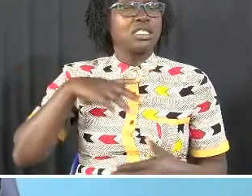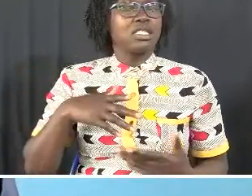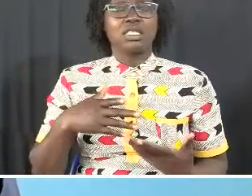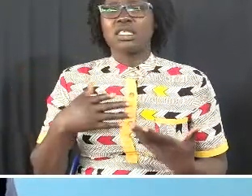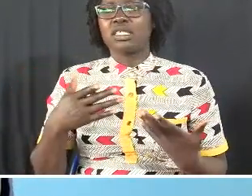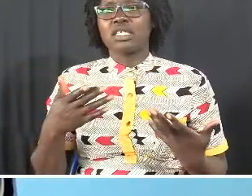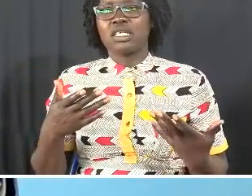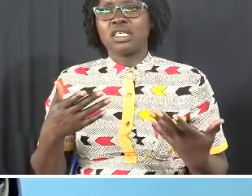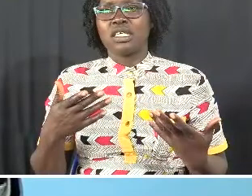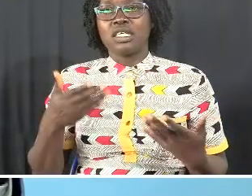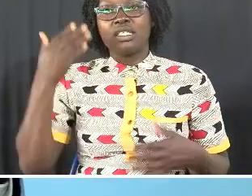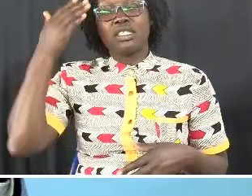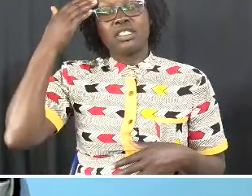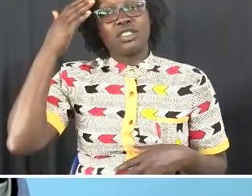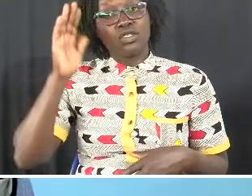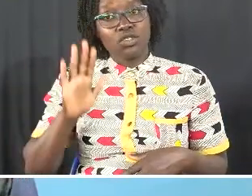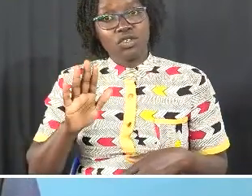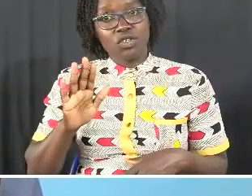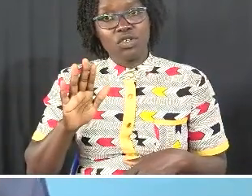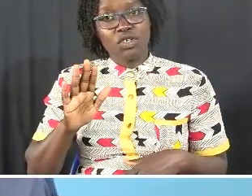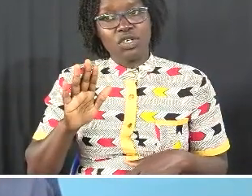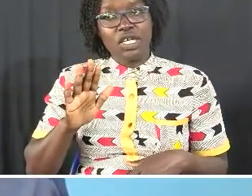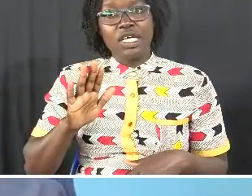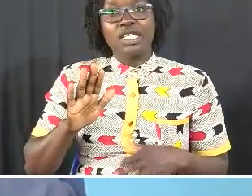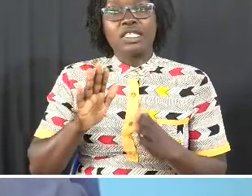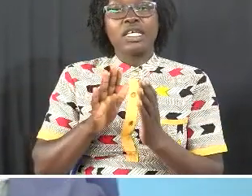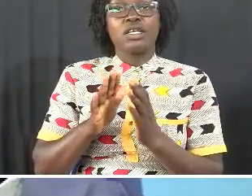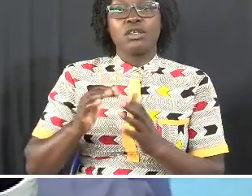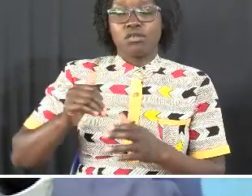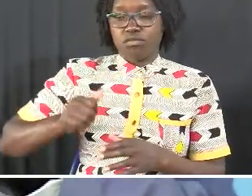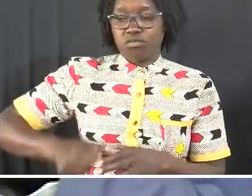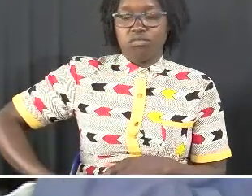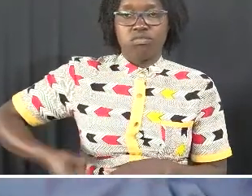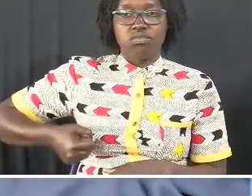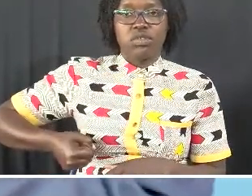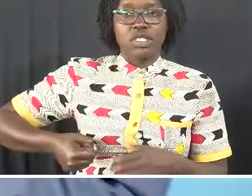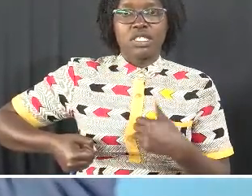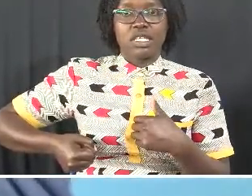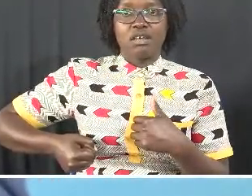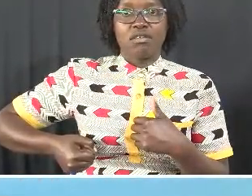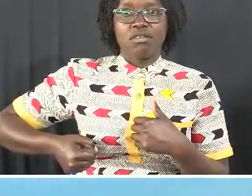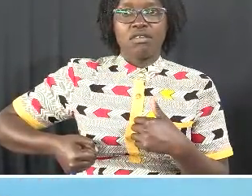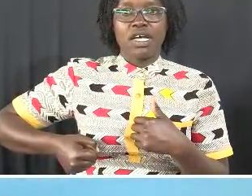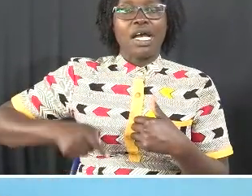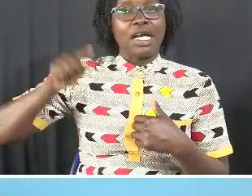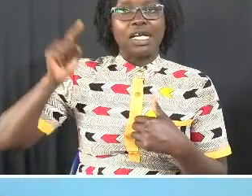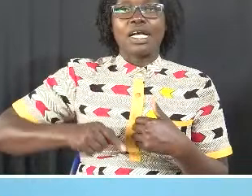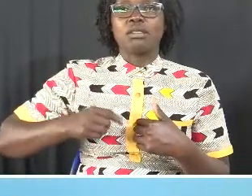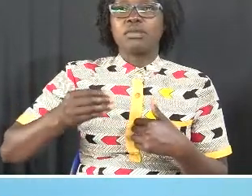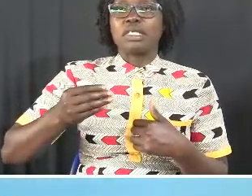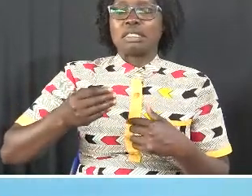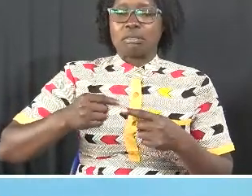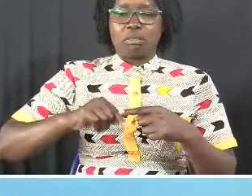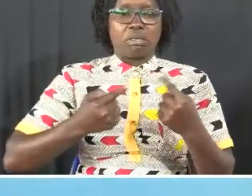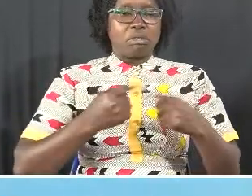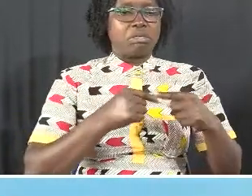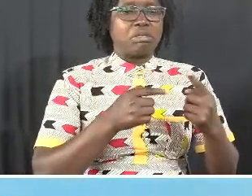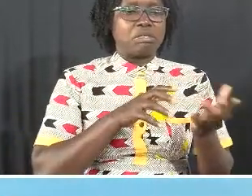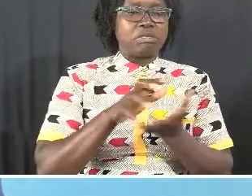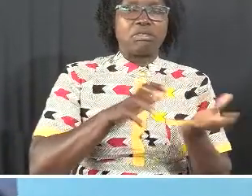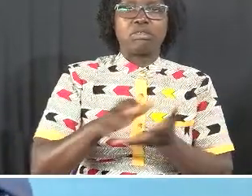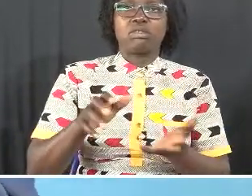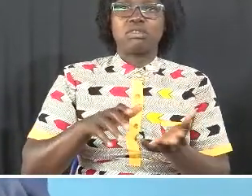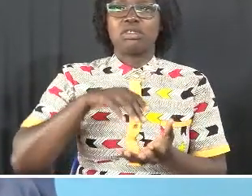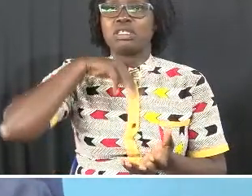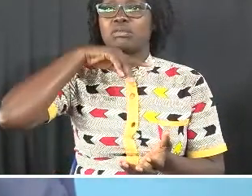But they didn't know that the briefcases we are carrying cannot be beaten by dogs. So